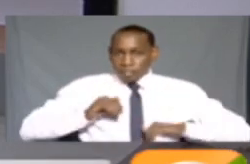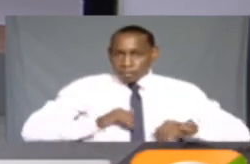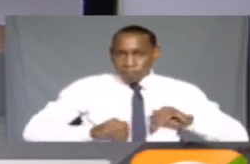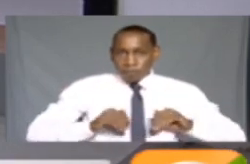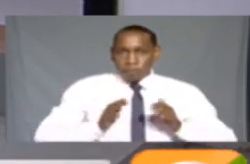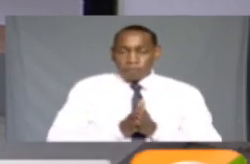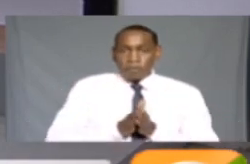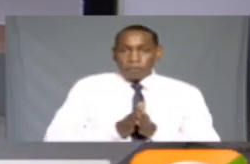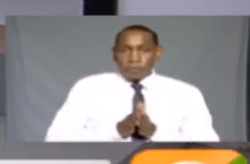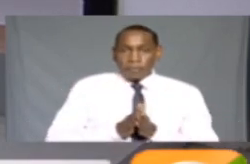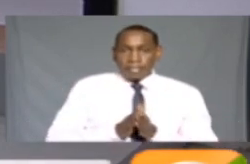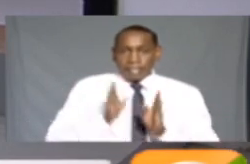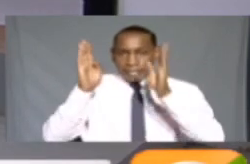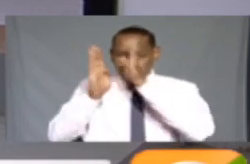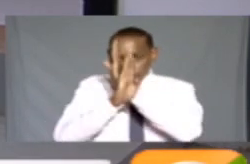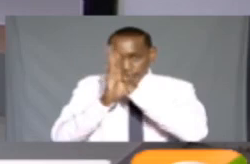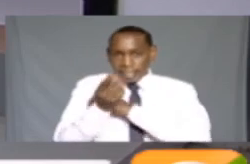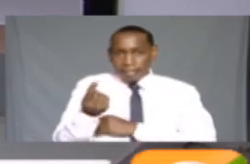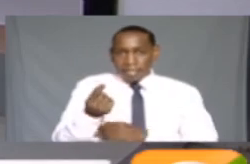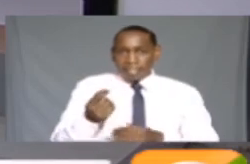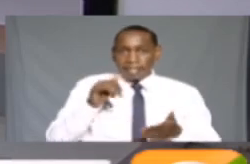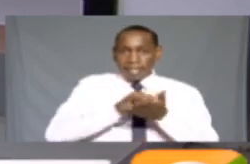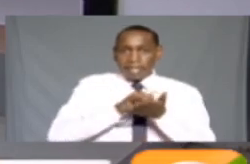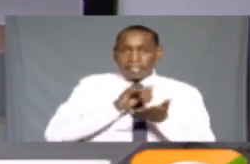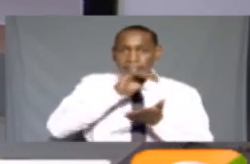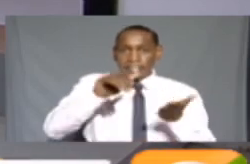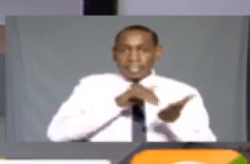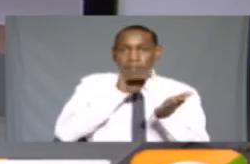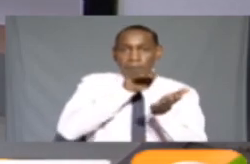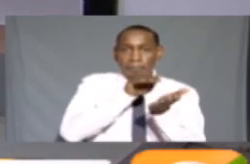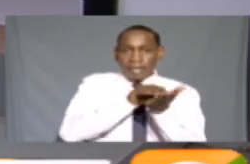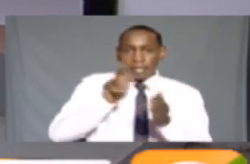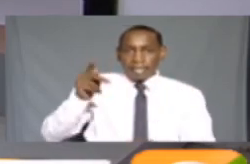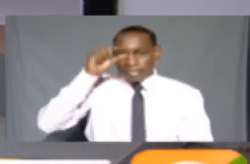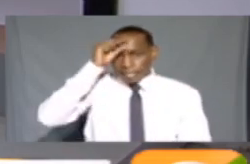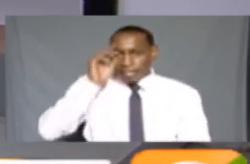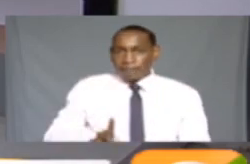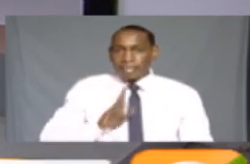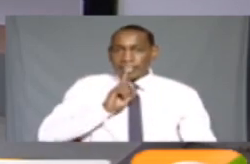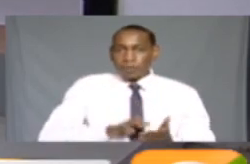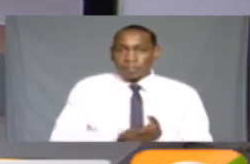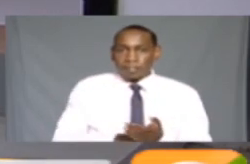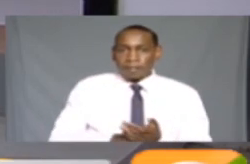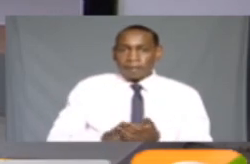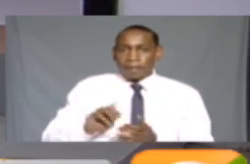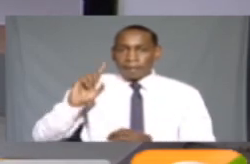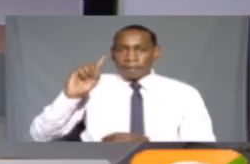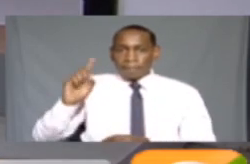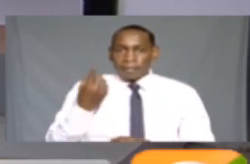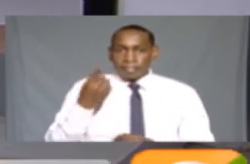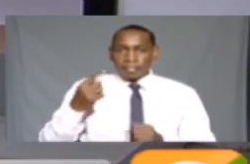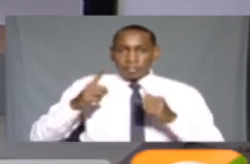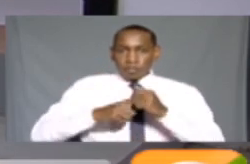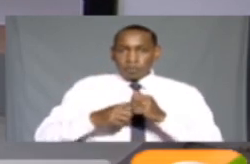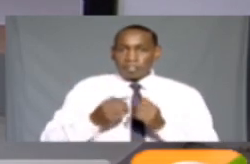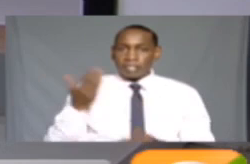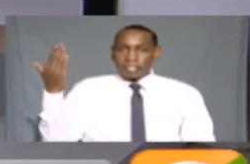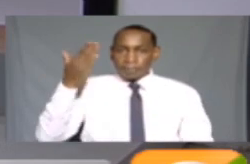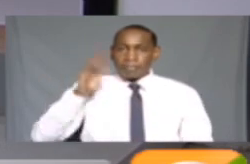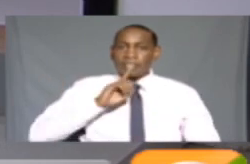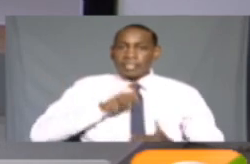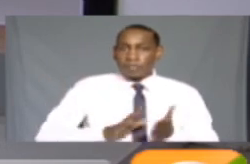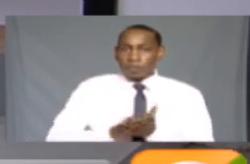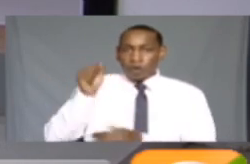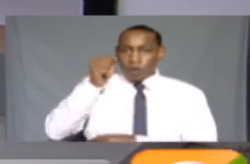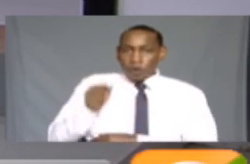and hoarding of money. And this is what the central bank governor said in his Madaraka Day speech. He talked about the